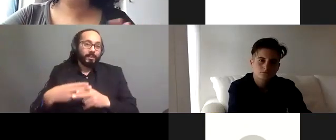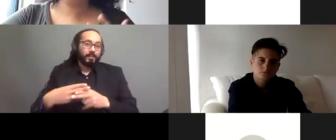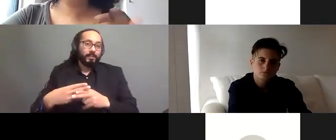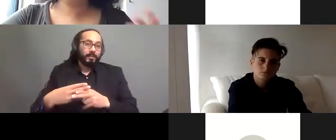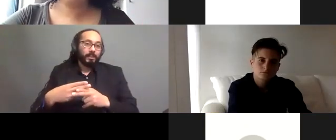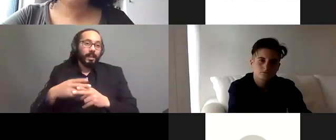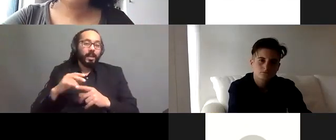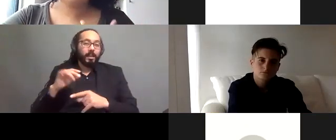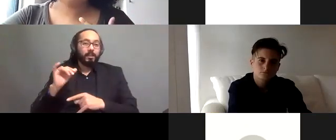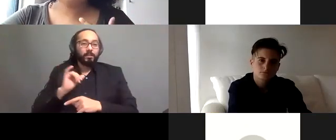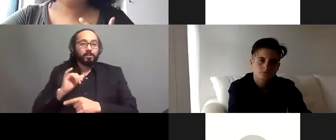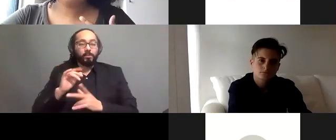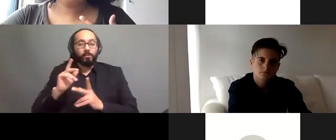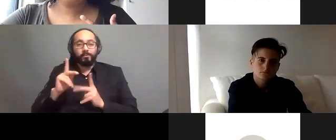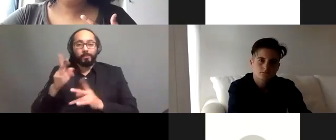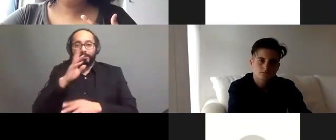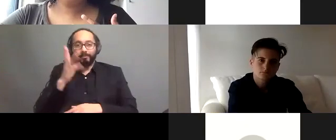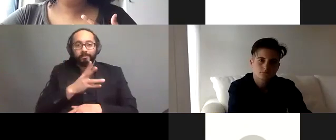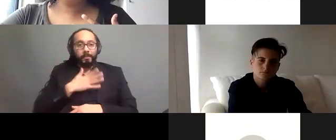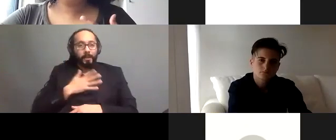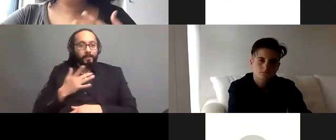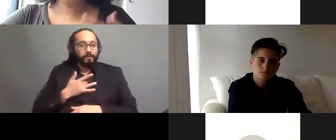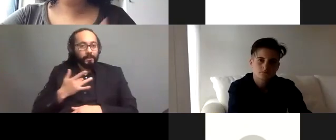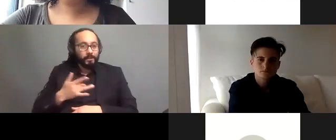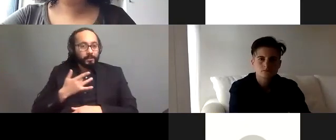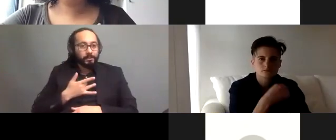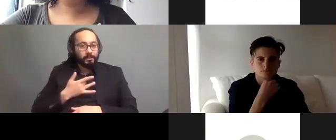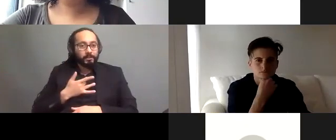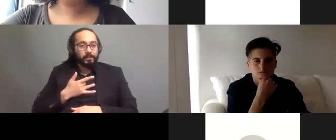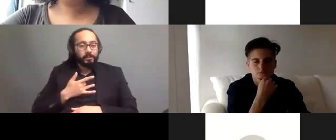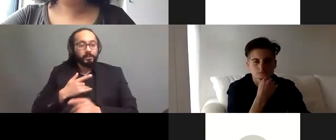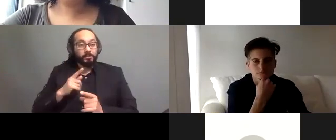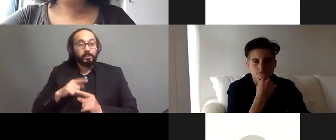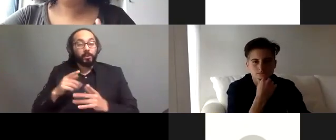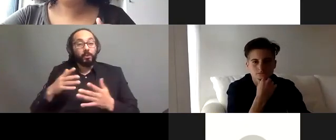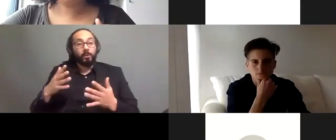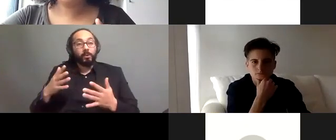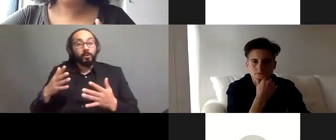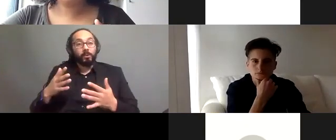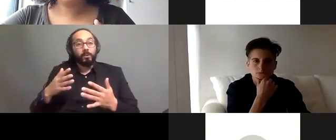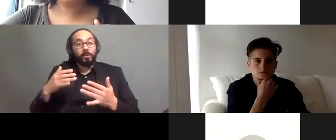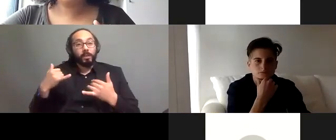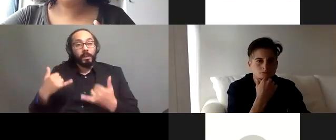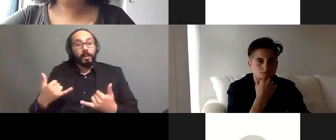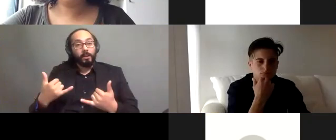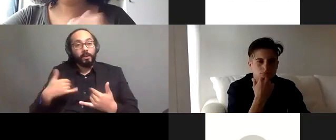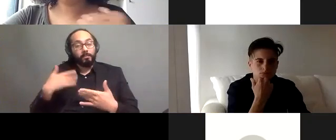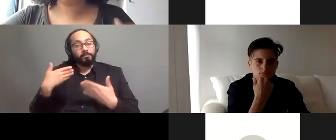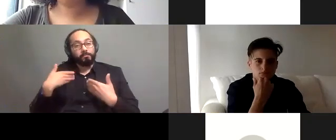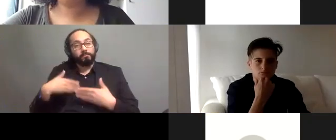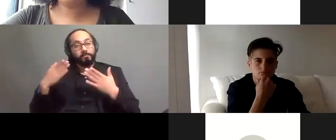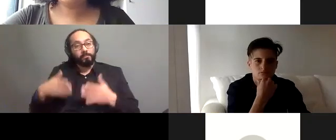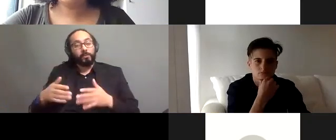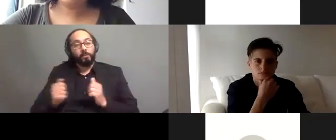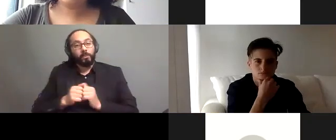my feelings. And so to now be someone who lives with chronic